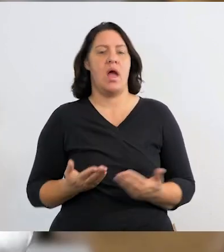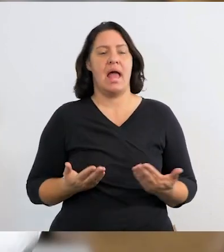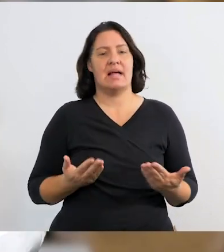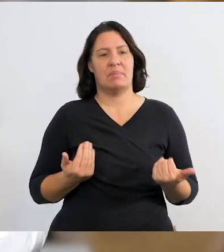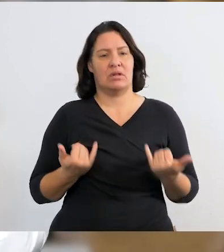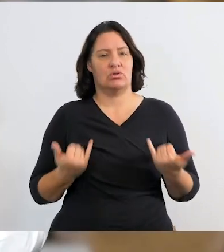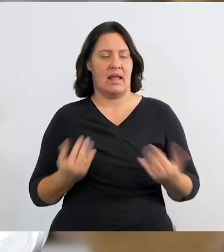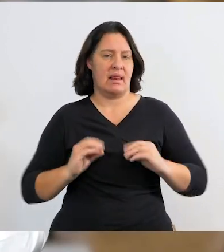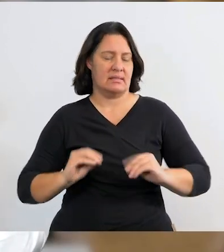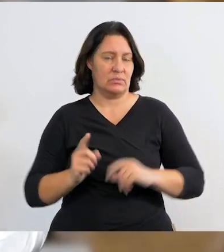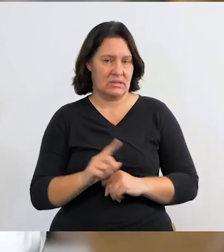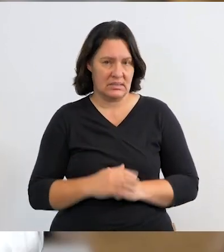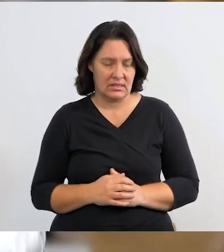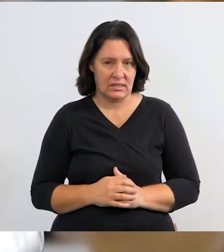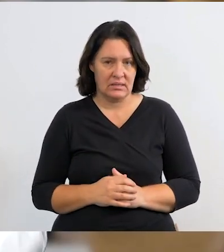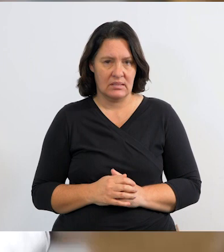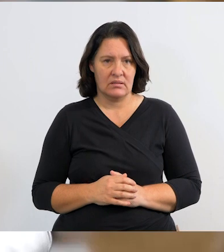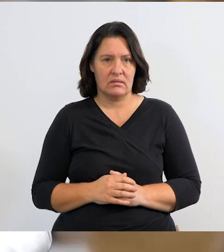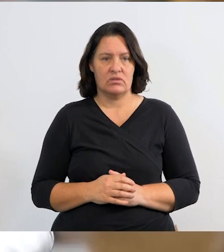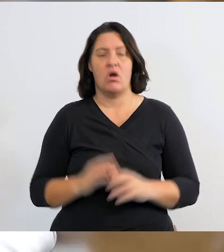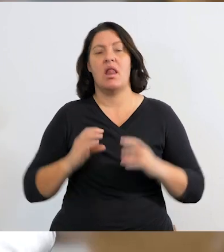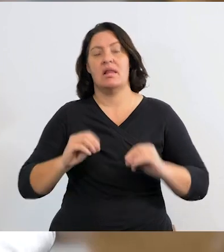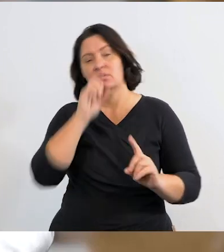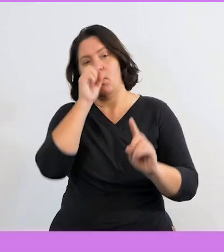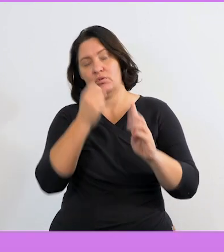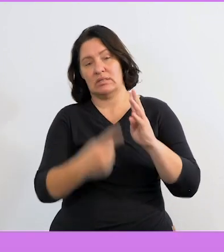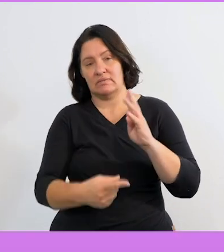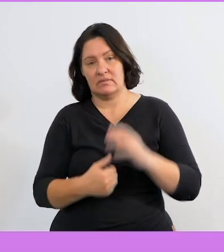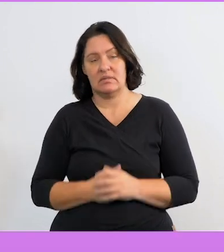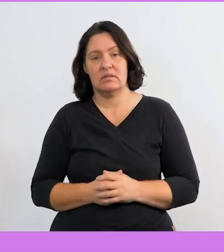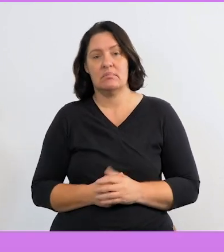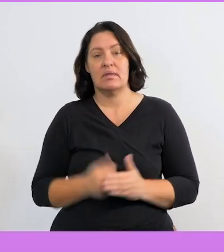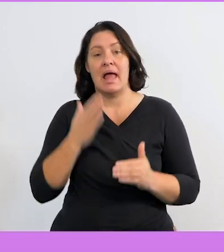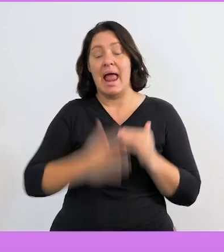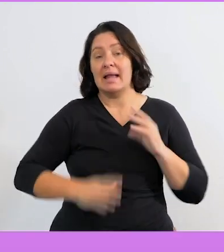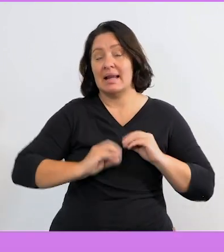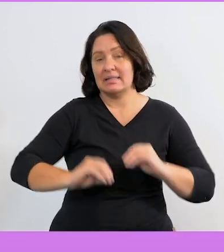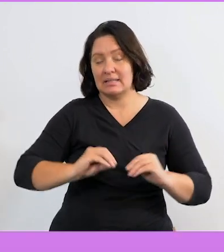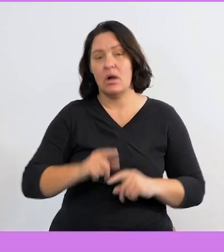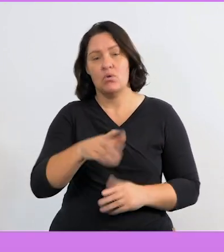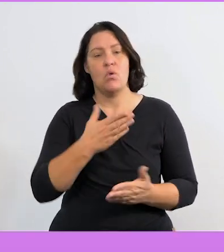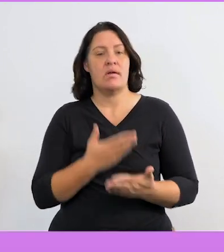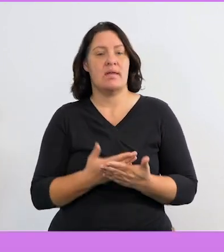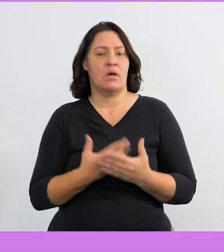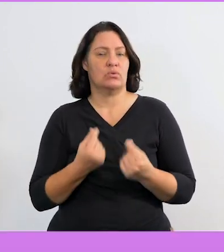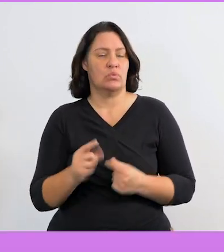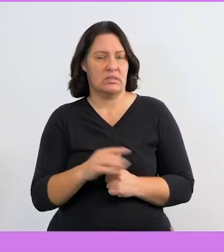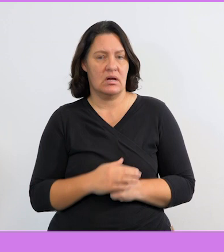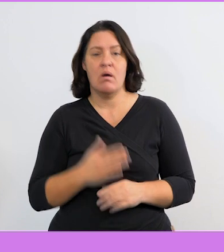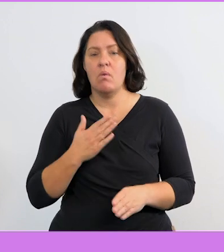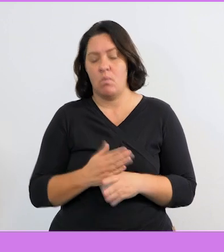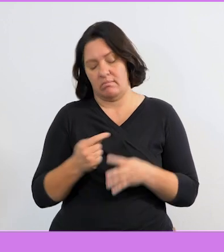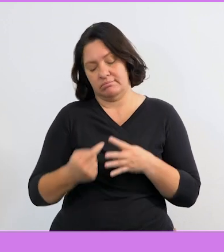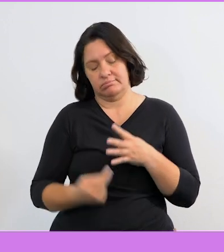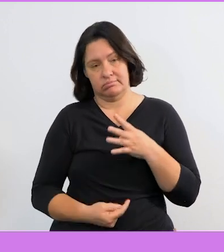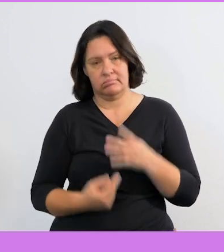expect in today's lesson. So this is our lesson objectives. So by the end of this lesson, you should be able to work with the